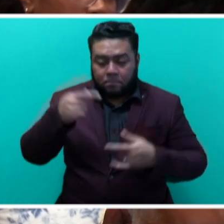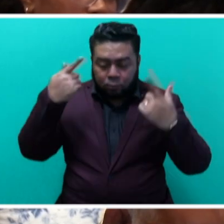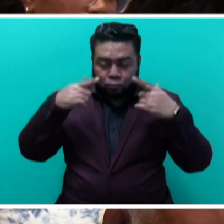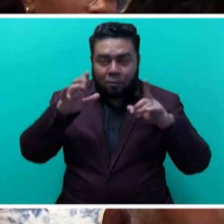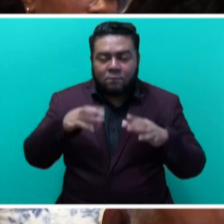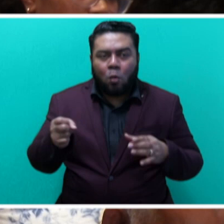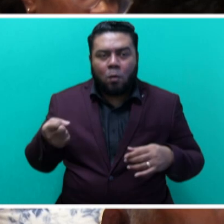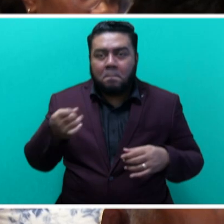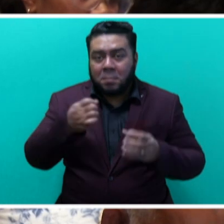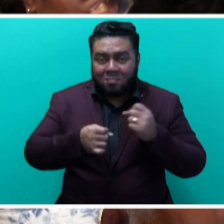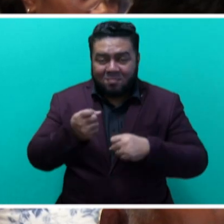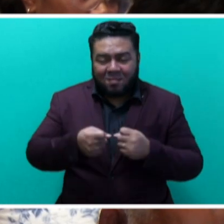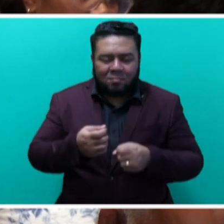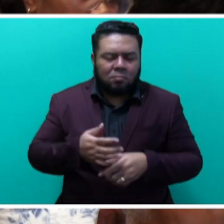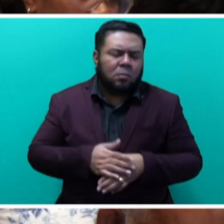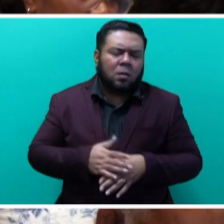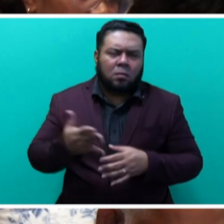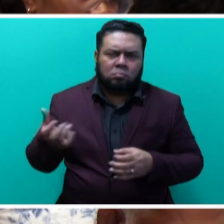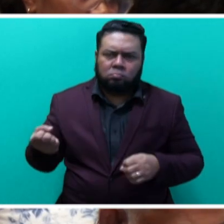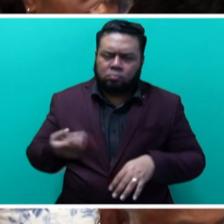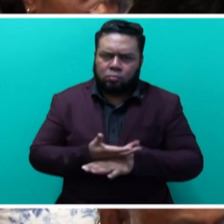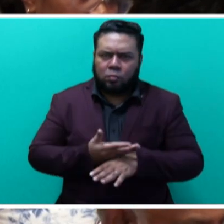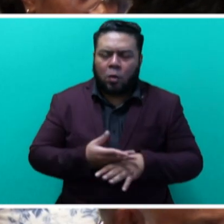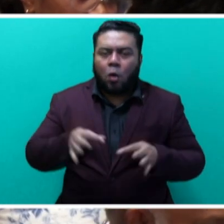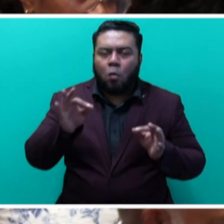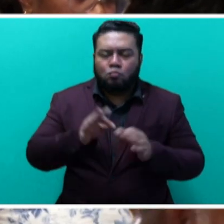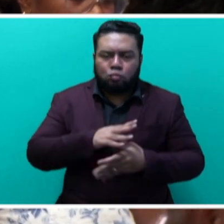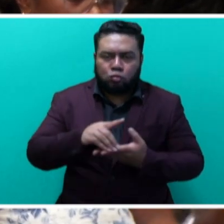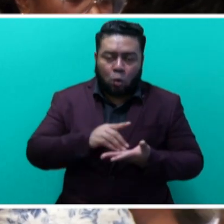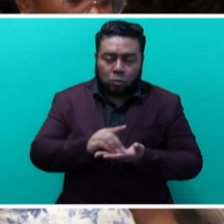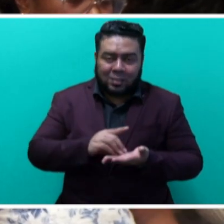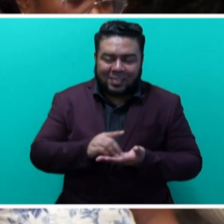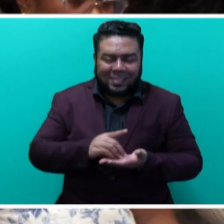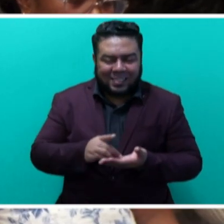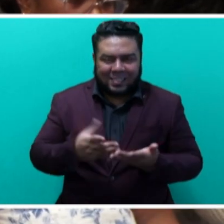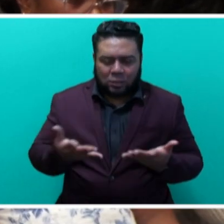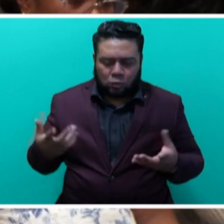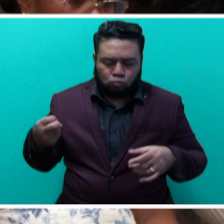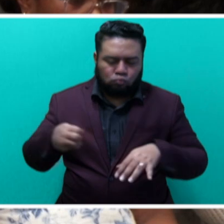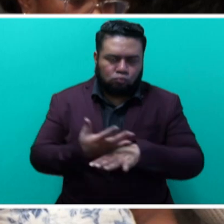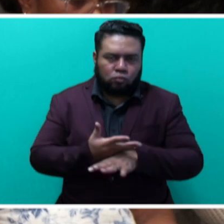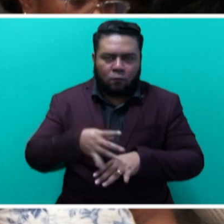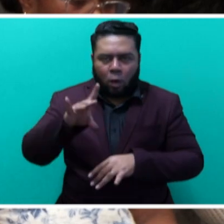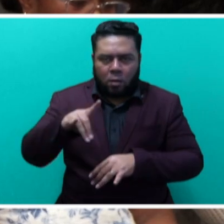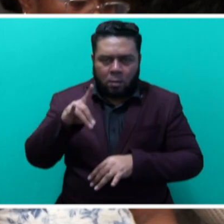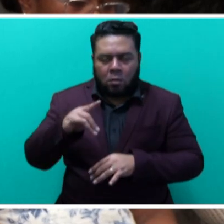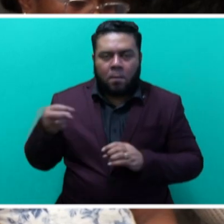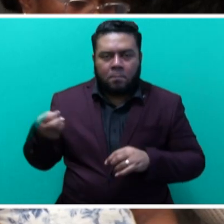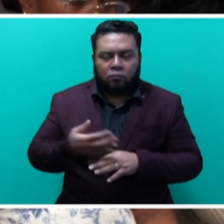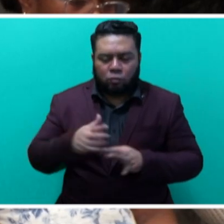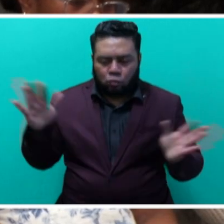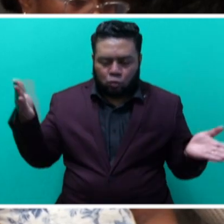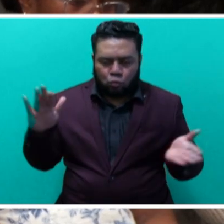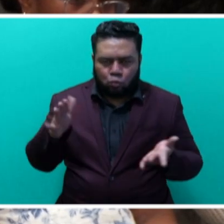hard by the bovine brucellosis and tuberculosis diseases, drastically reducing